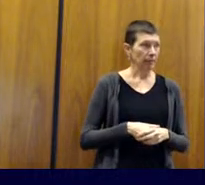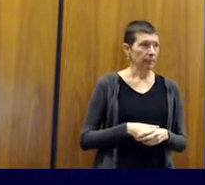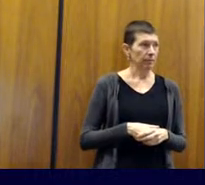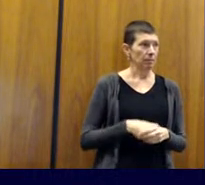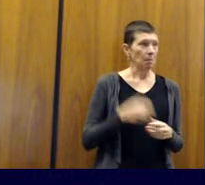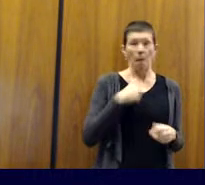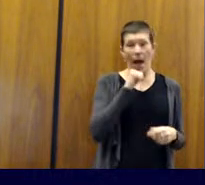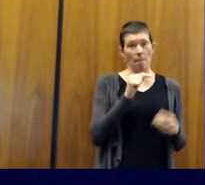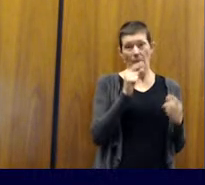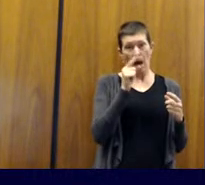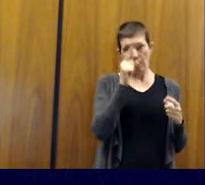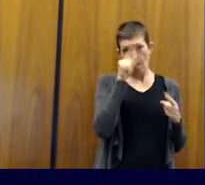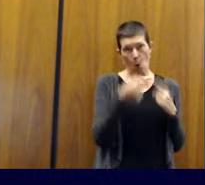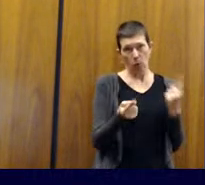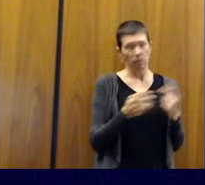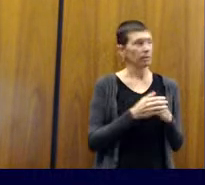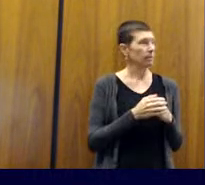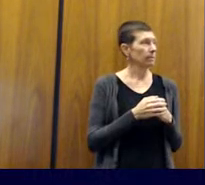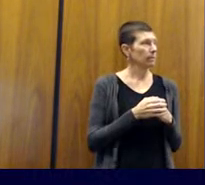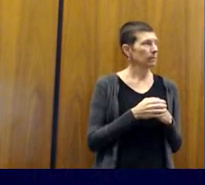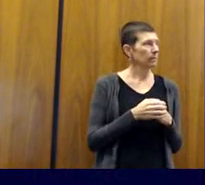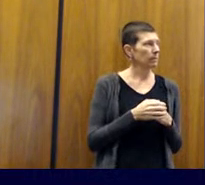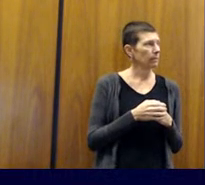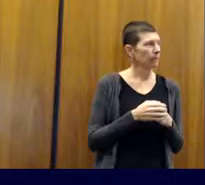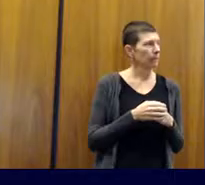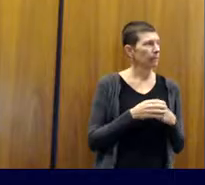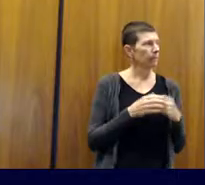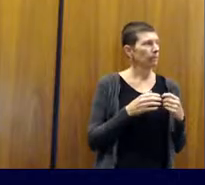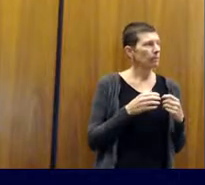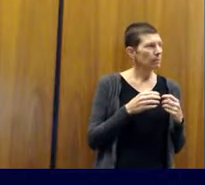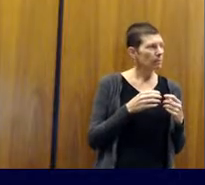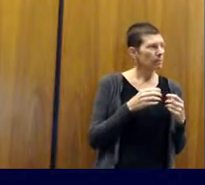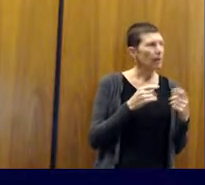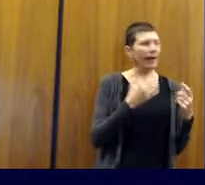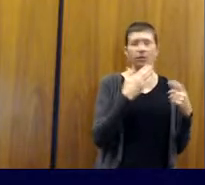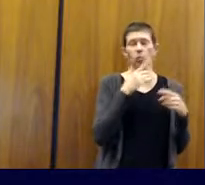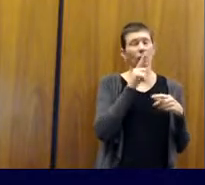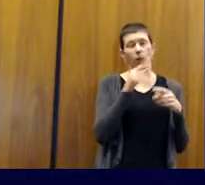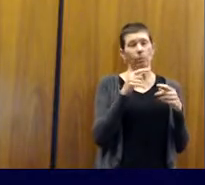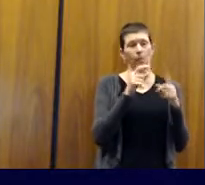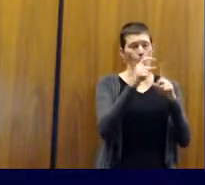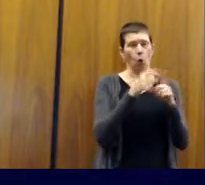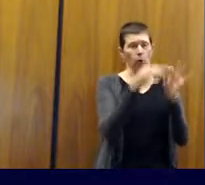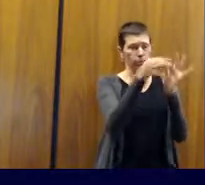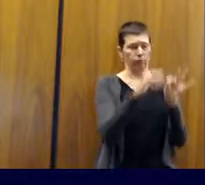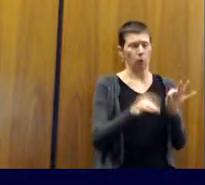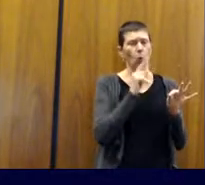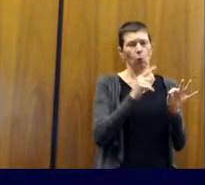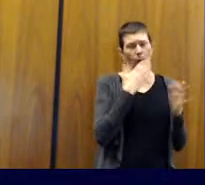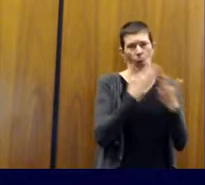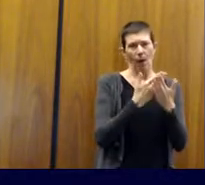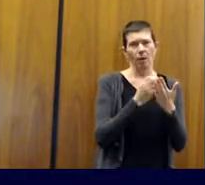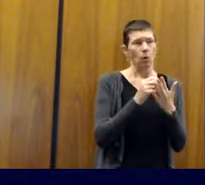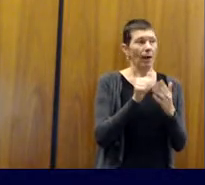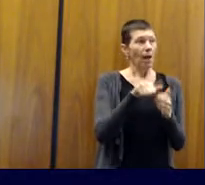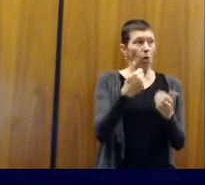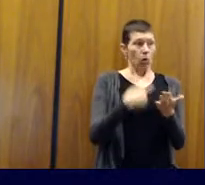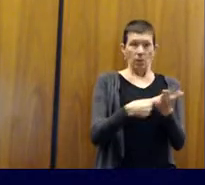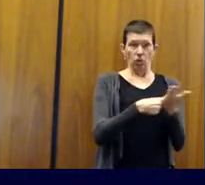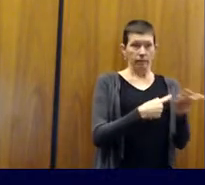So I'm not opposed to that. Thank you. And don't take me wrong, I think that, like I said, I think it was worded very well and written very well, with a lot of care. So is there any other